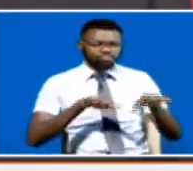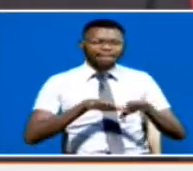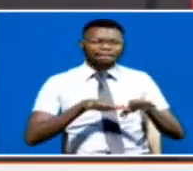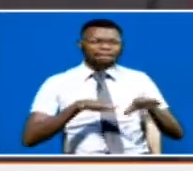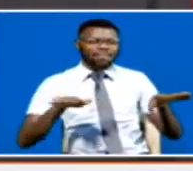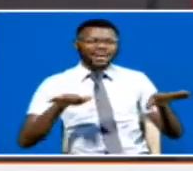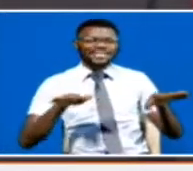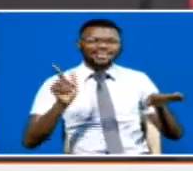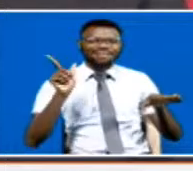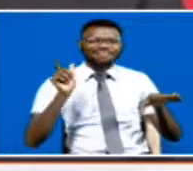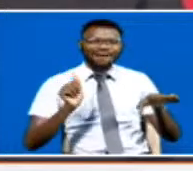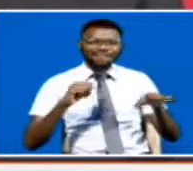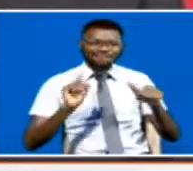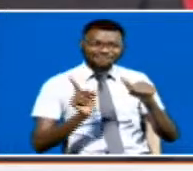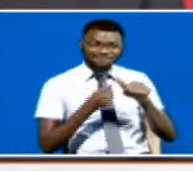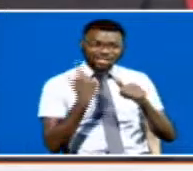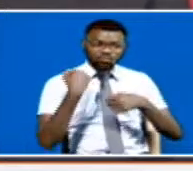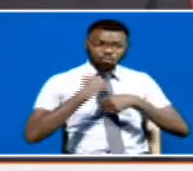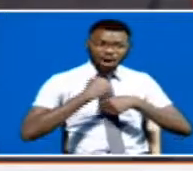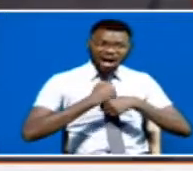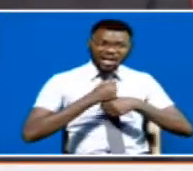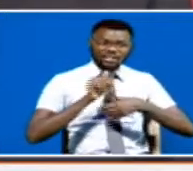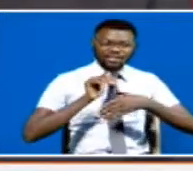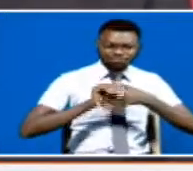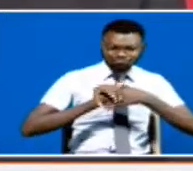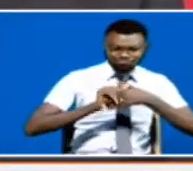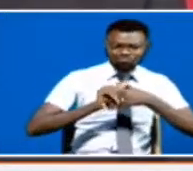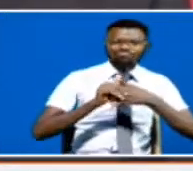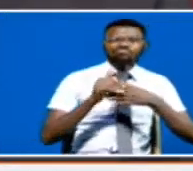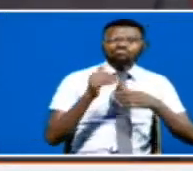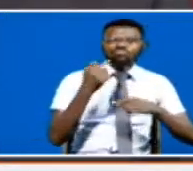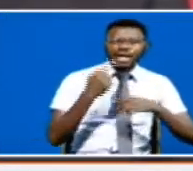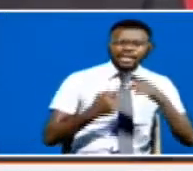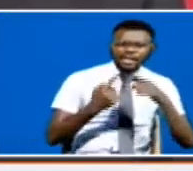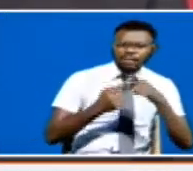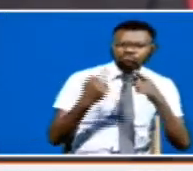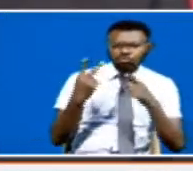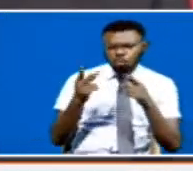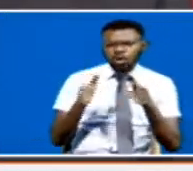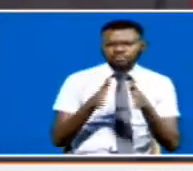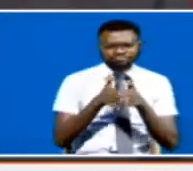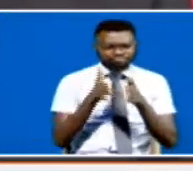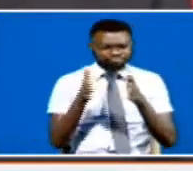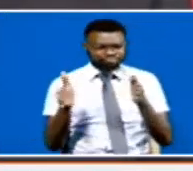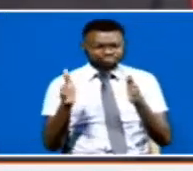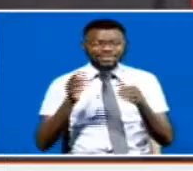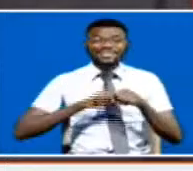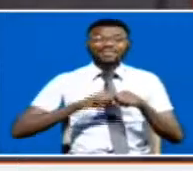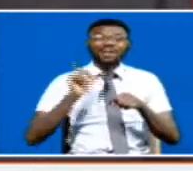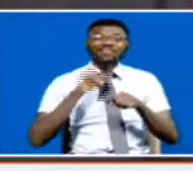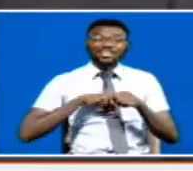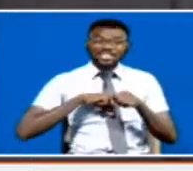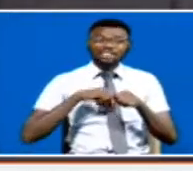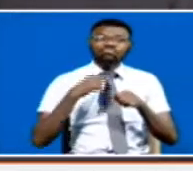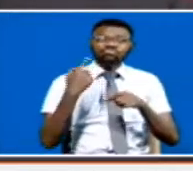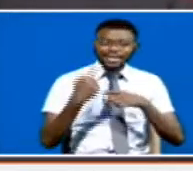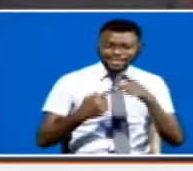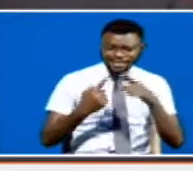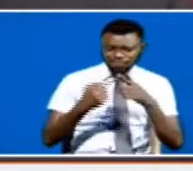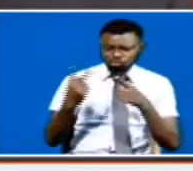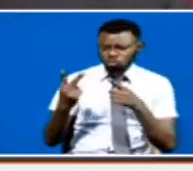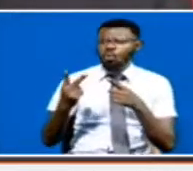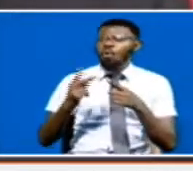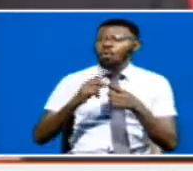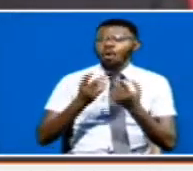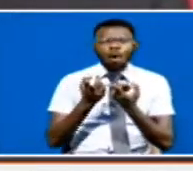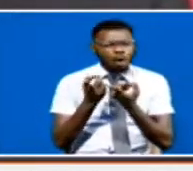internship miaka miwili. So they will complete, once they complete their internship of 2 years, we will hire everybody.